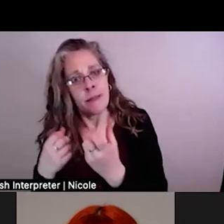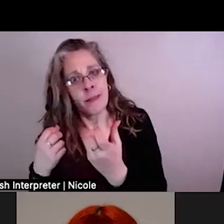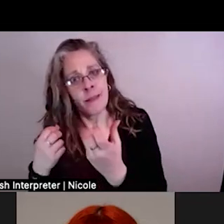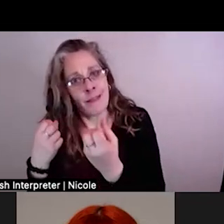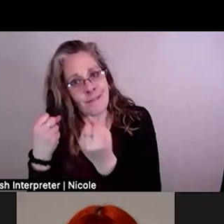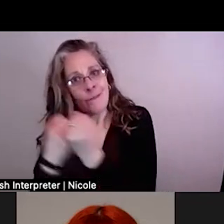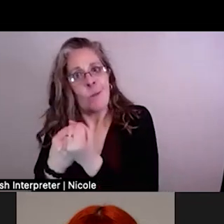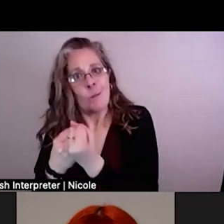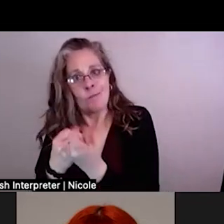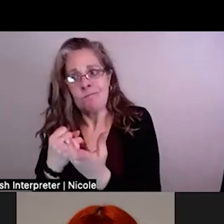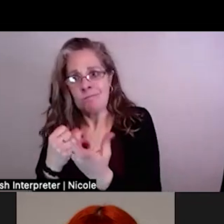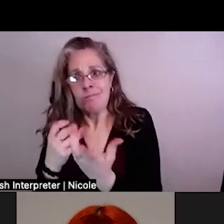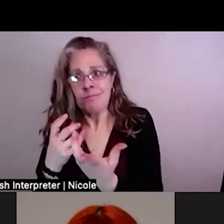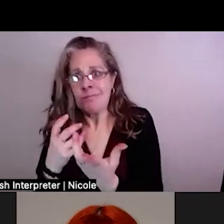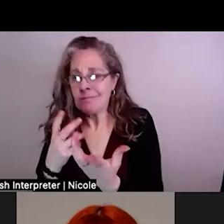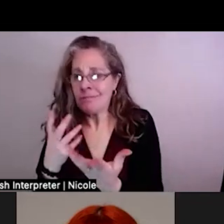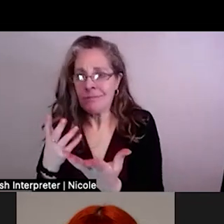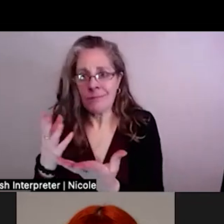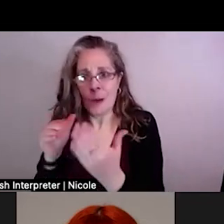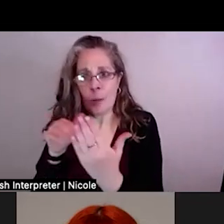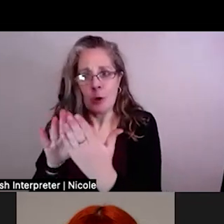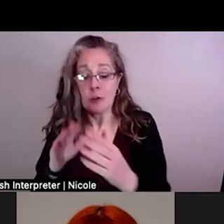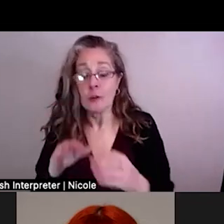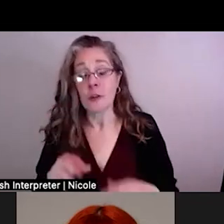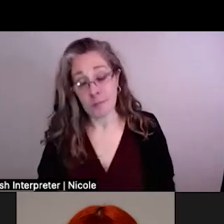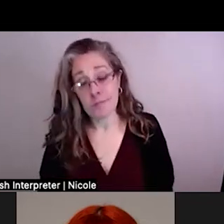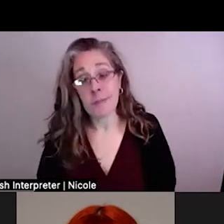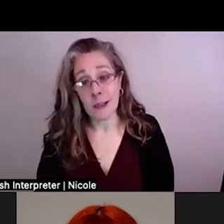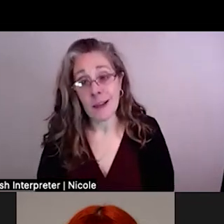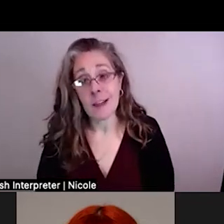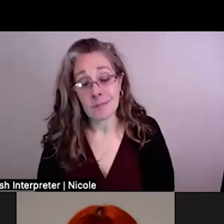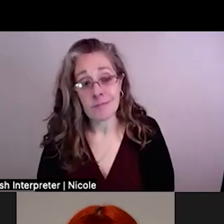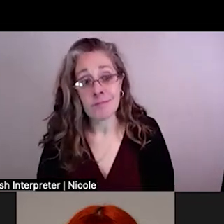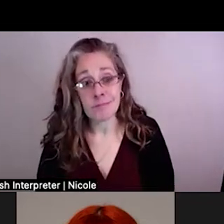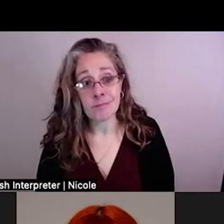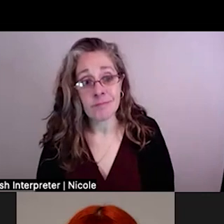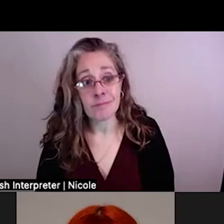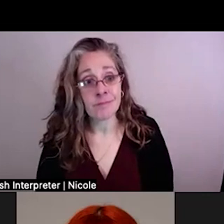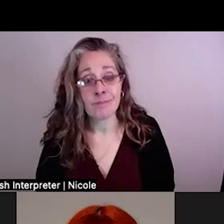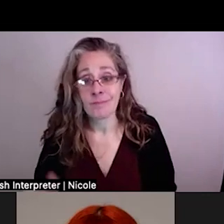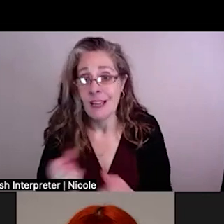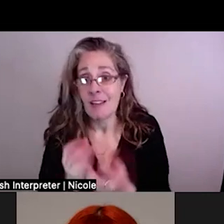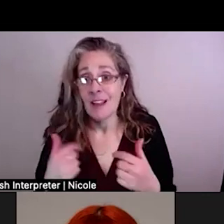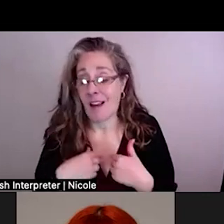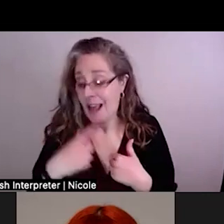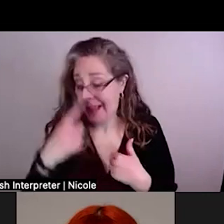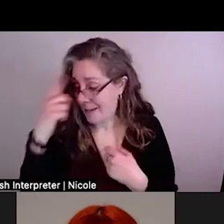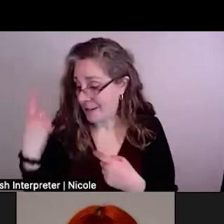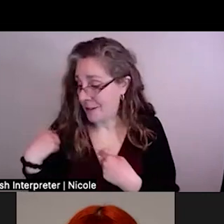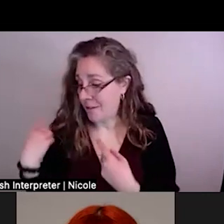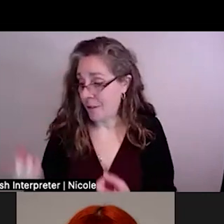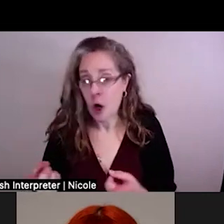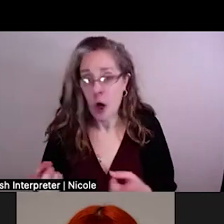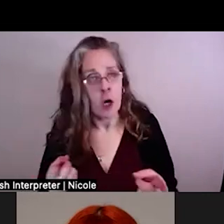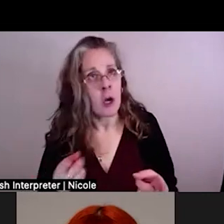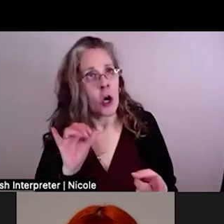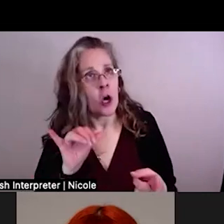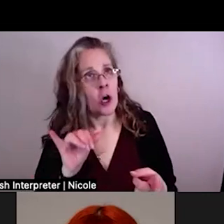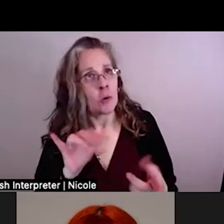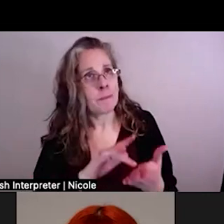approach. And yeah, absolutely. And it's everything I think about so far has been from the medical side.